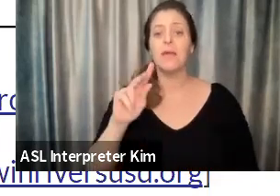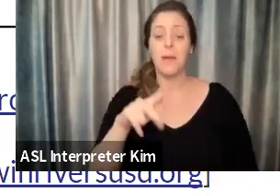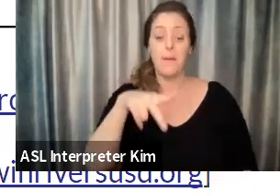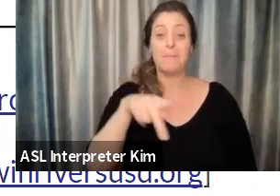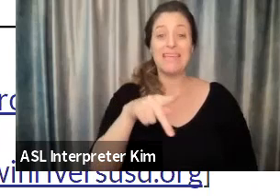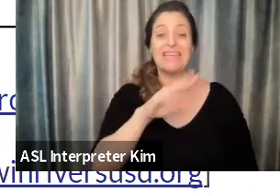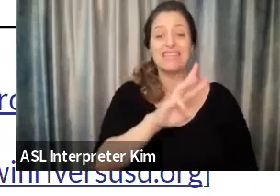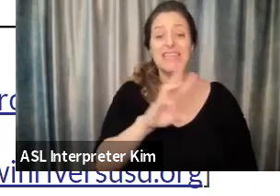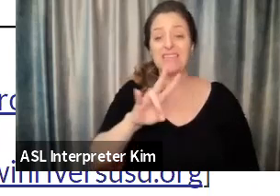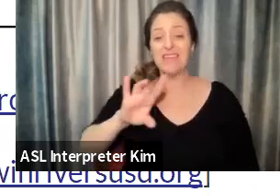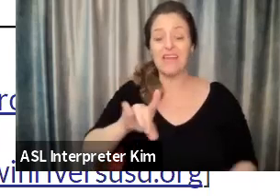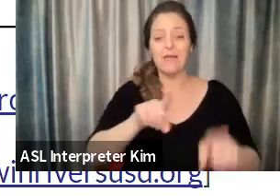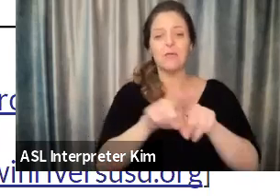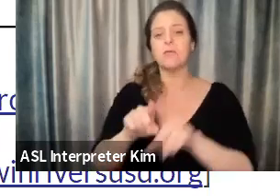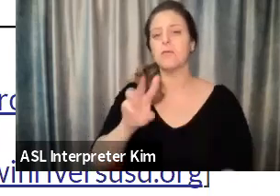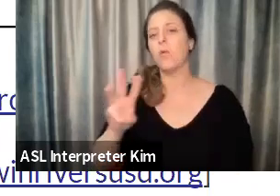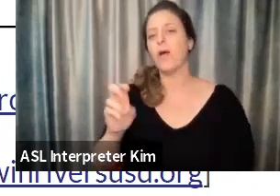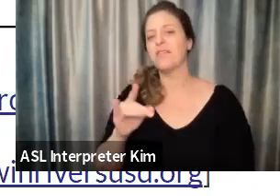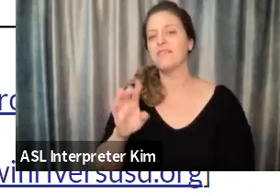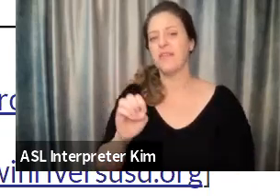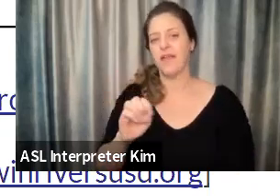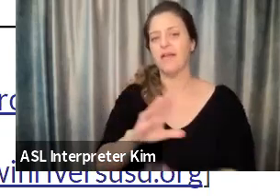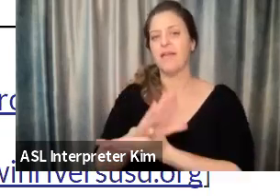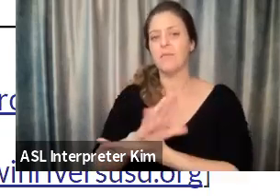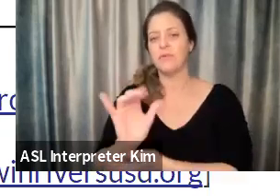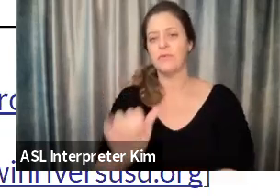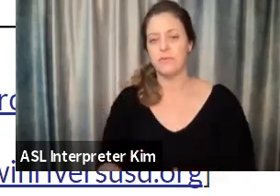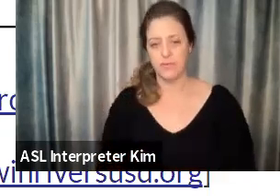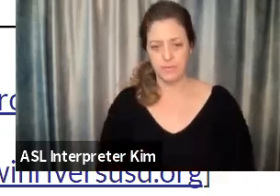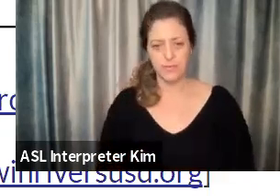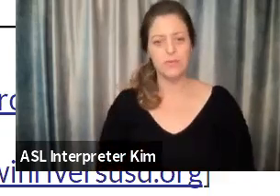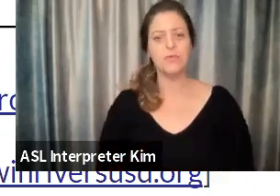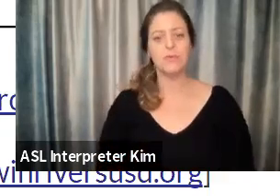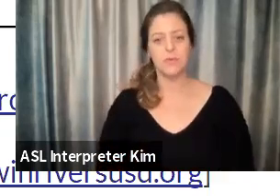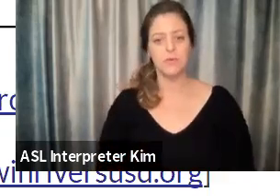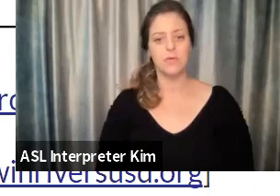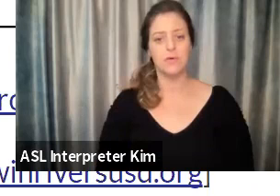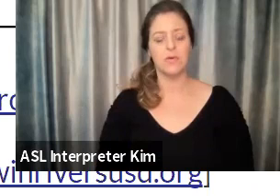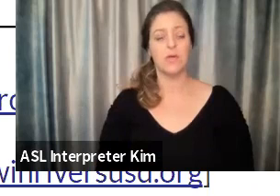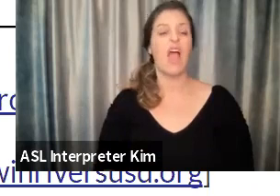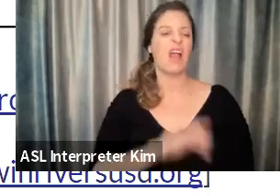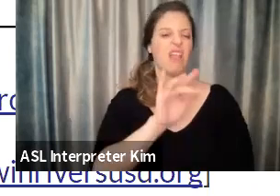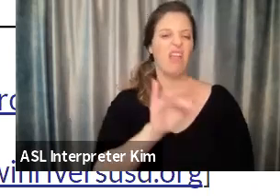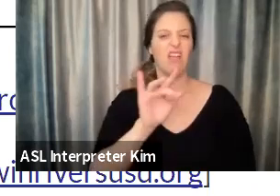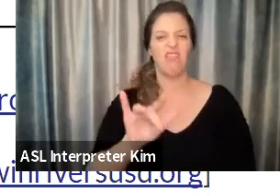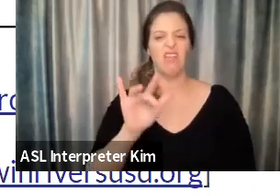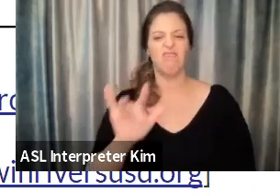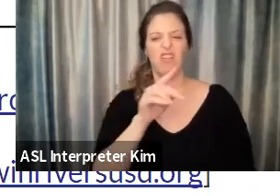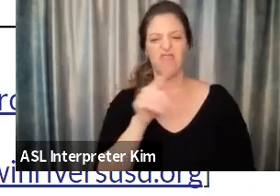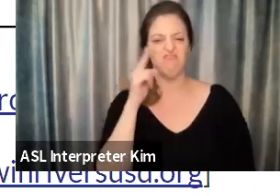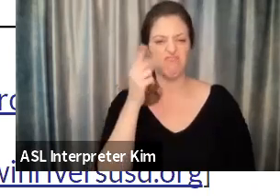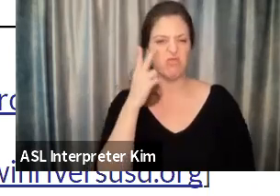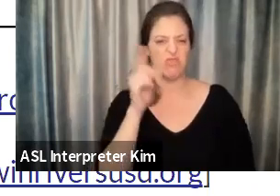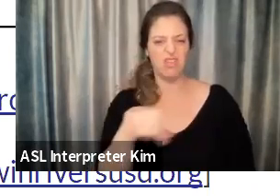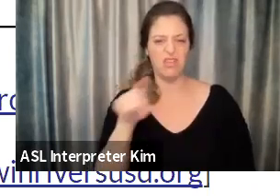and also with Westside campuses as well. And then also, if you go to the links, you can be able to click on and